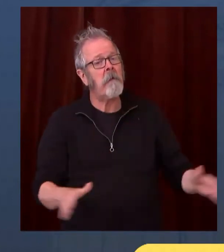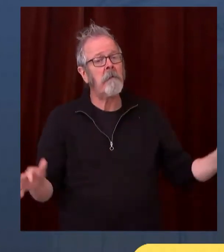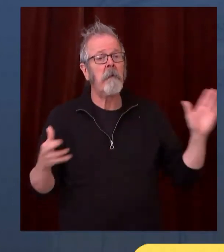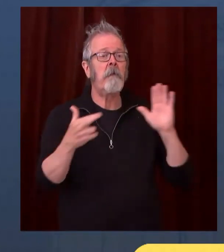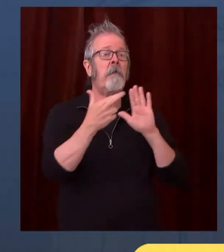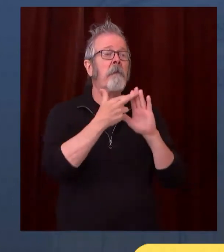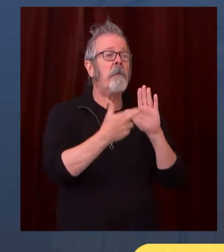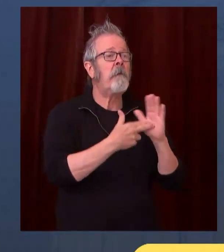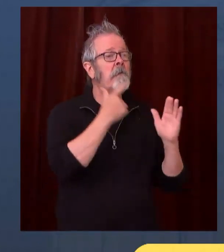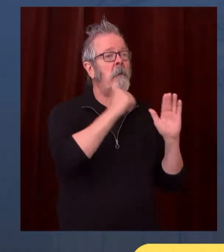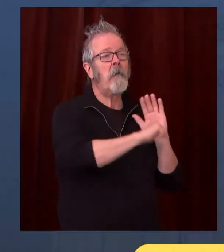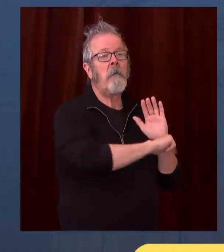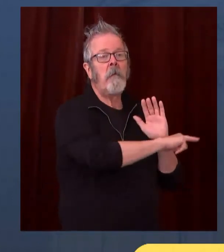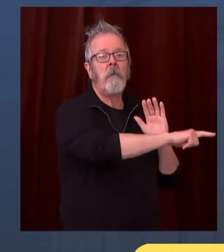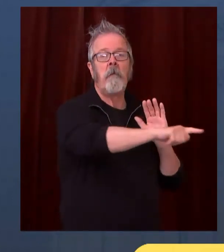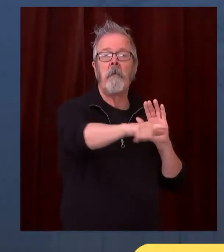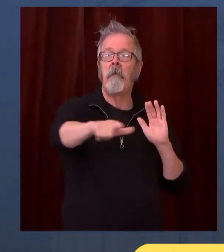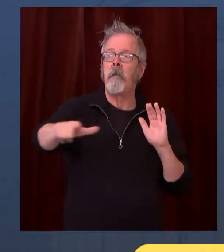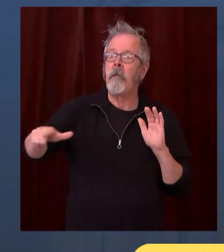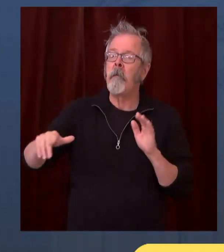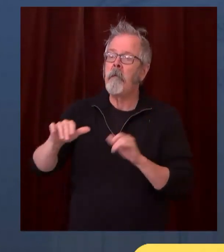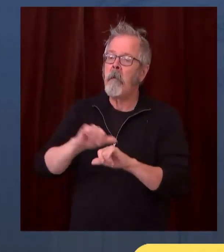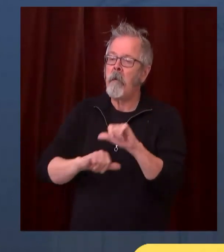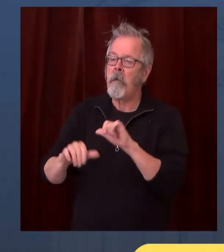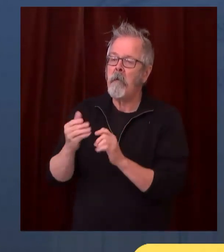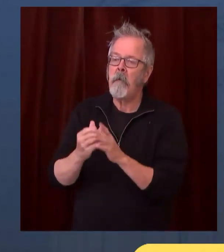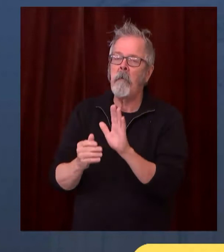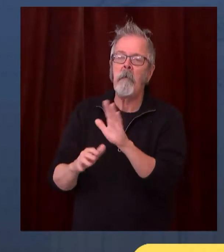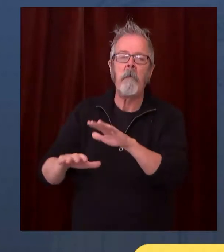is having some success. I'd like to show you a